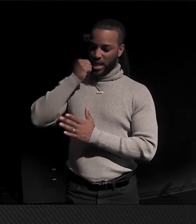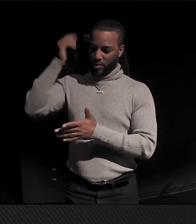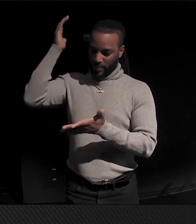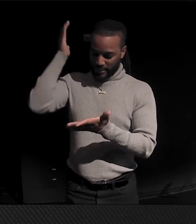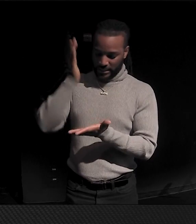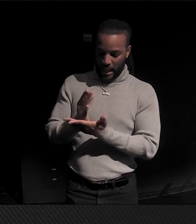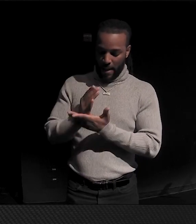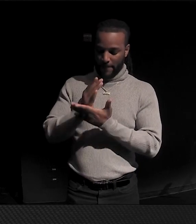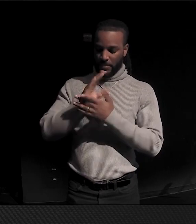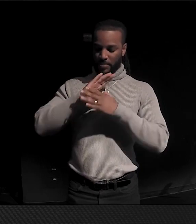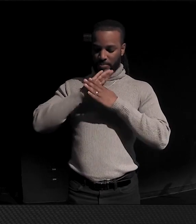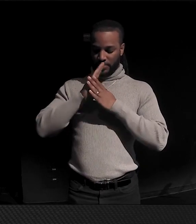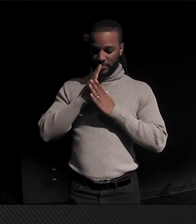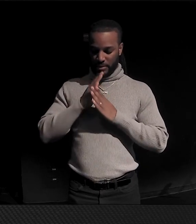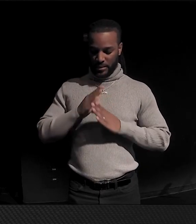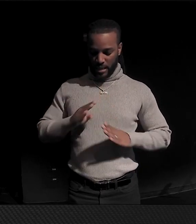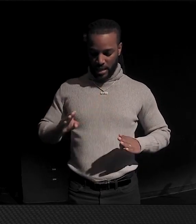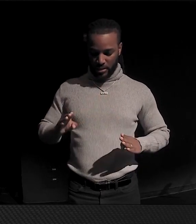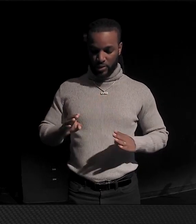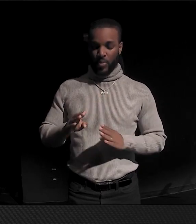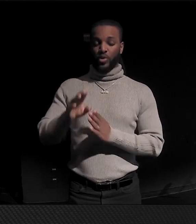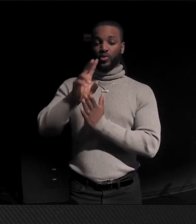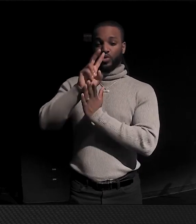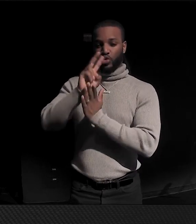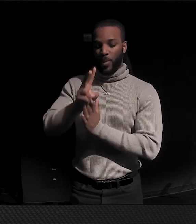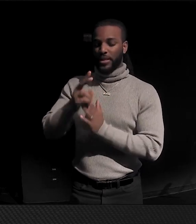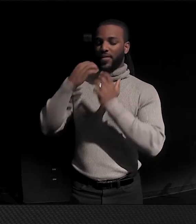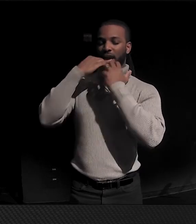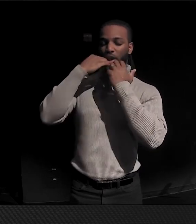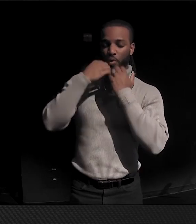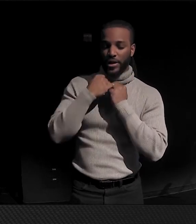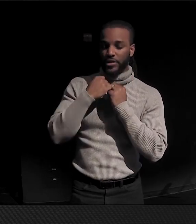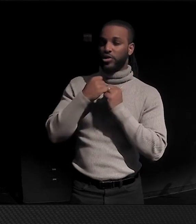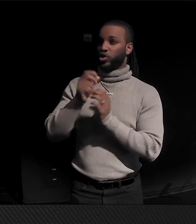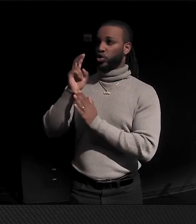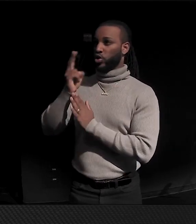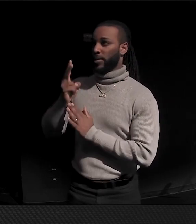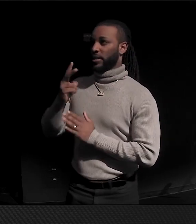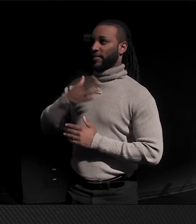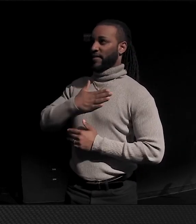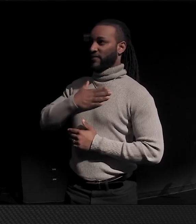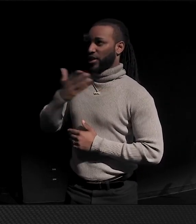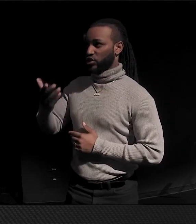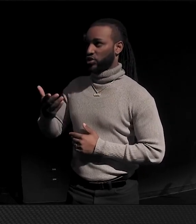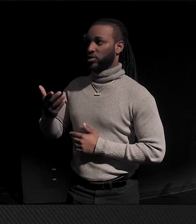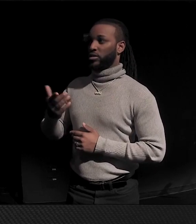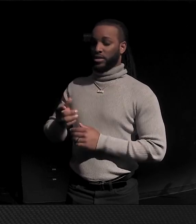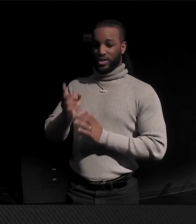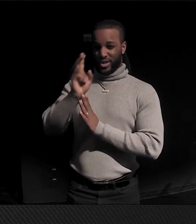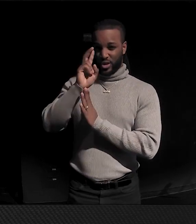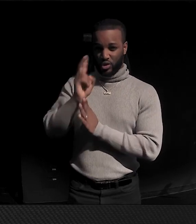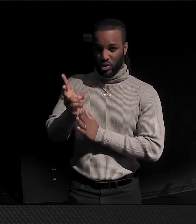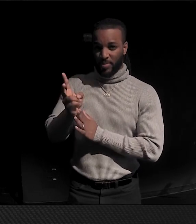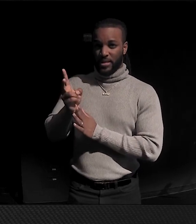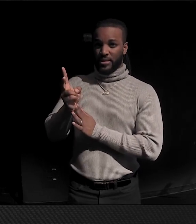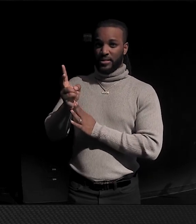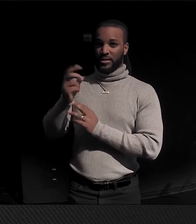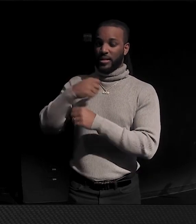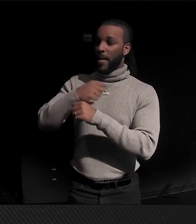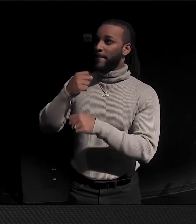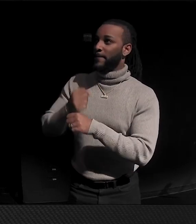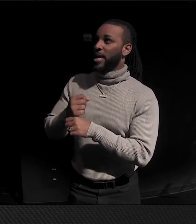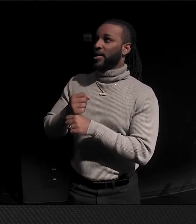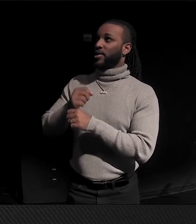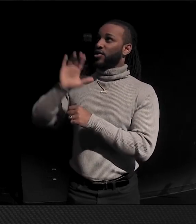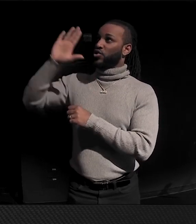still. Then we move in 2 minutes of adoration. Then 2 minutes of confession. 2 minutes of make it here on earth as it is in